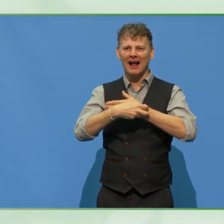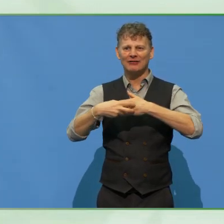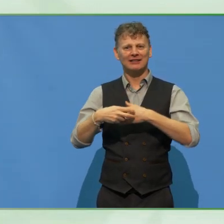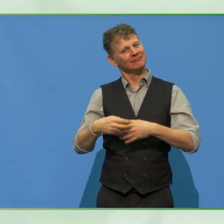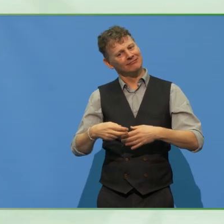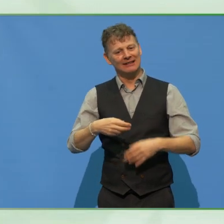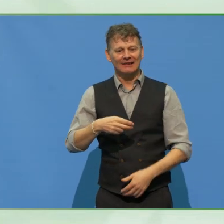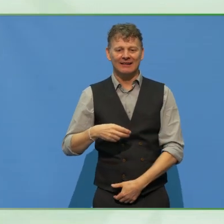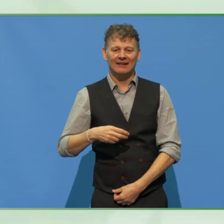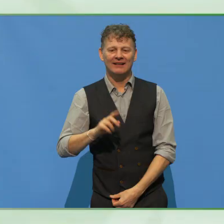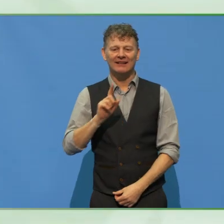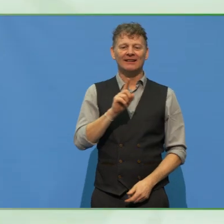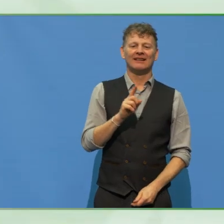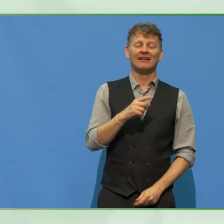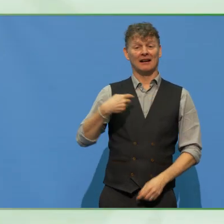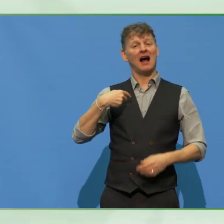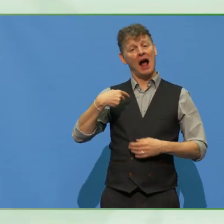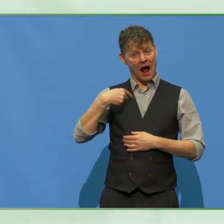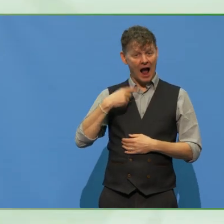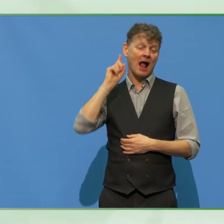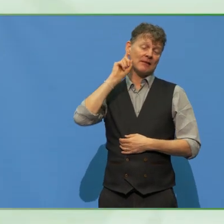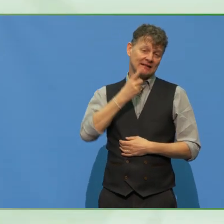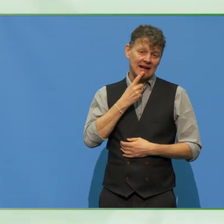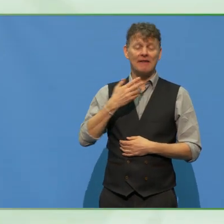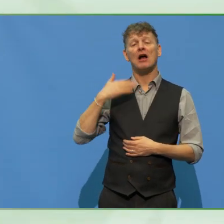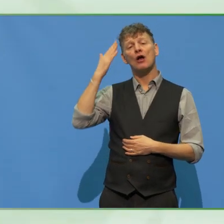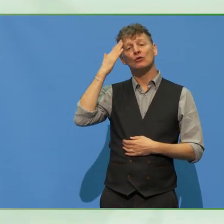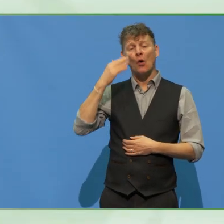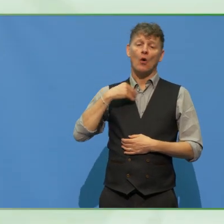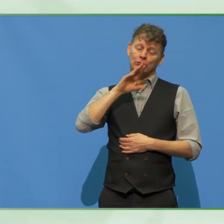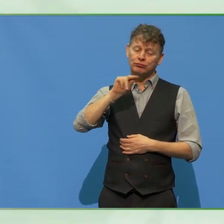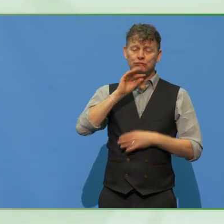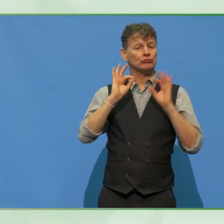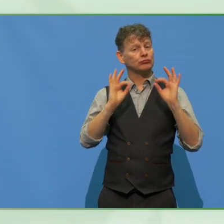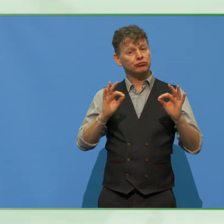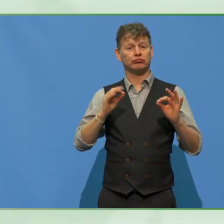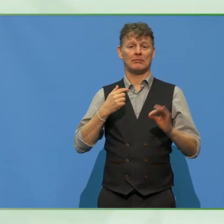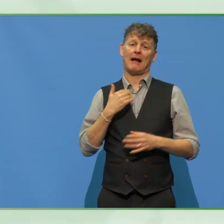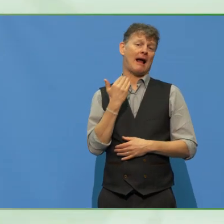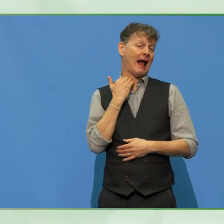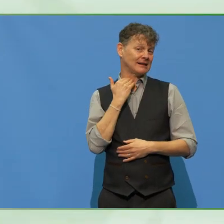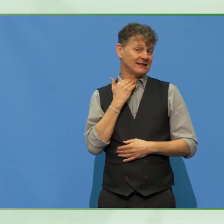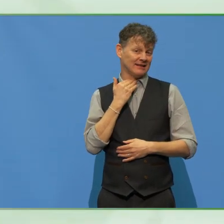I am deaf. I know my speech is beautiful. It's got a British accent. I am from Birmingham